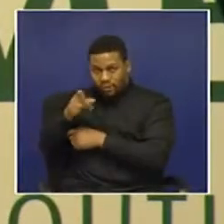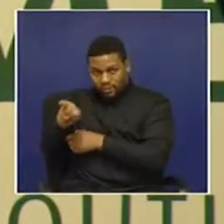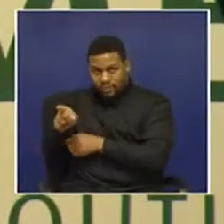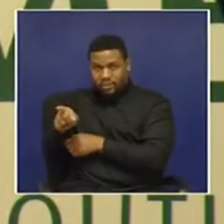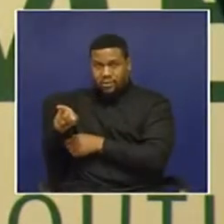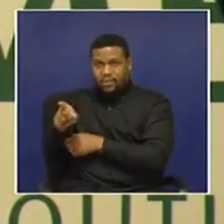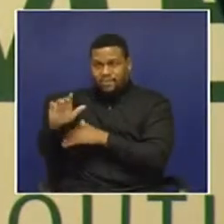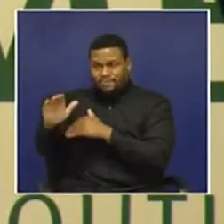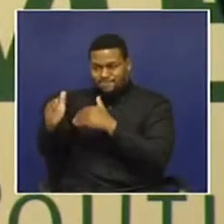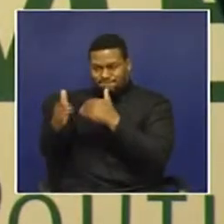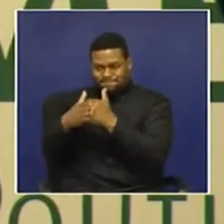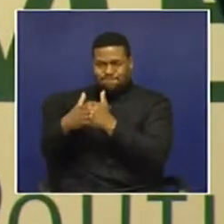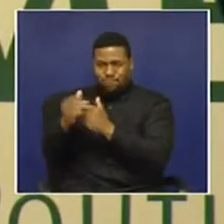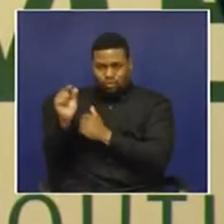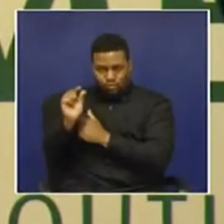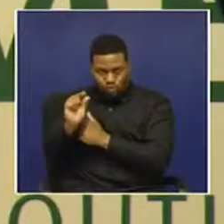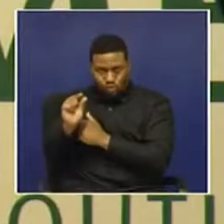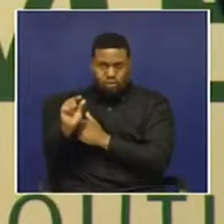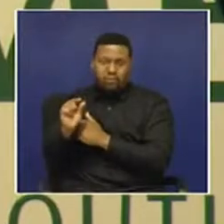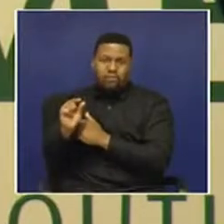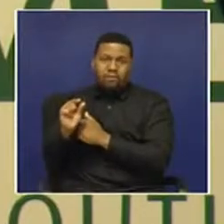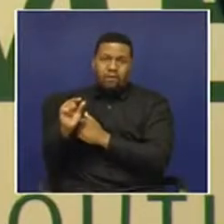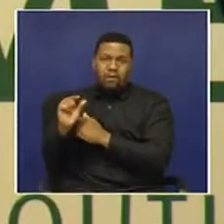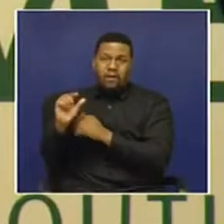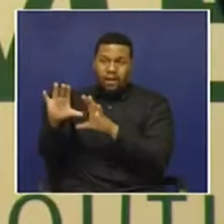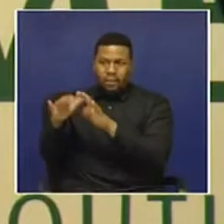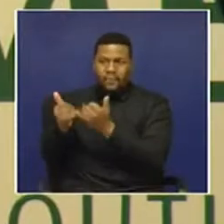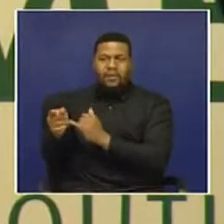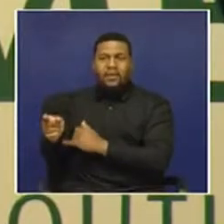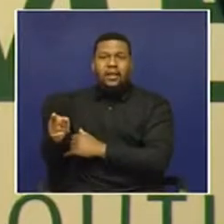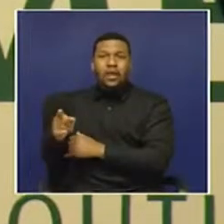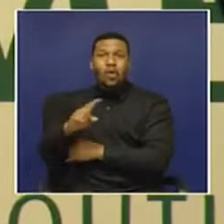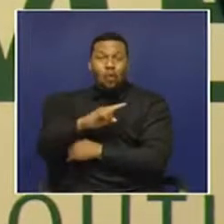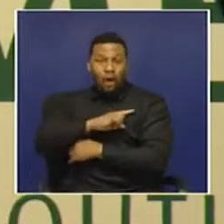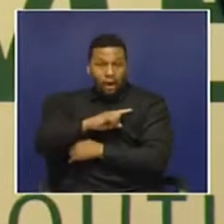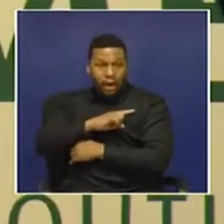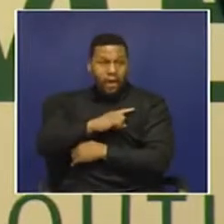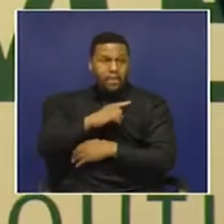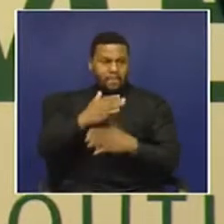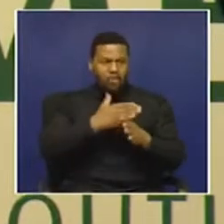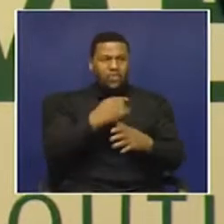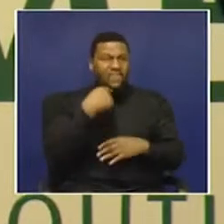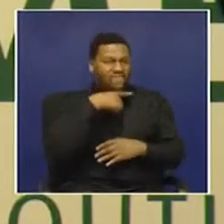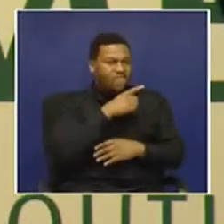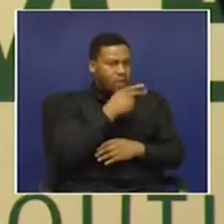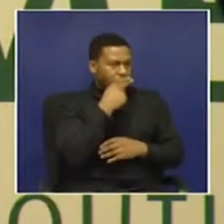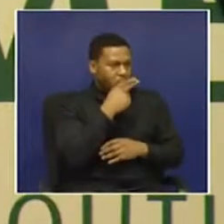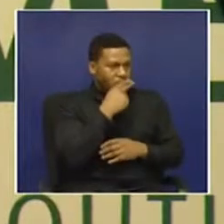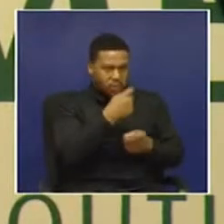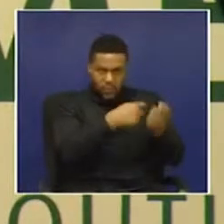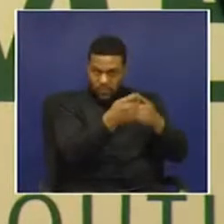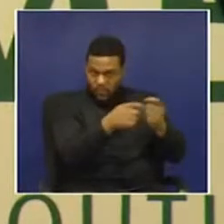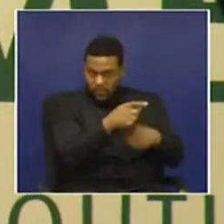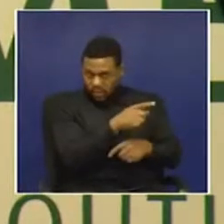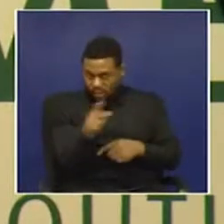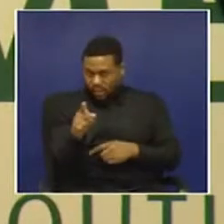local operation is a stark reminder of the impact of illicit trade on the jobs and overall